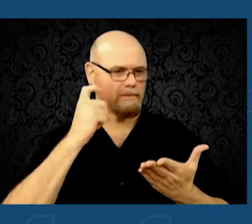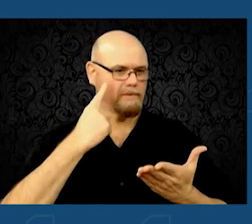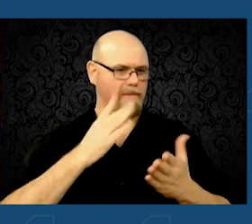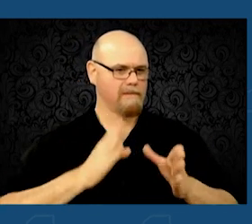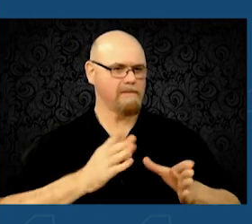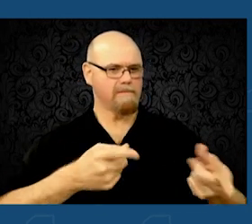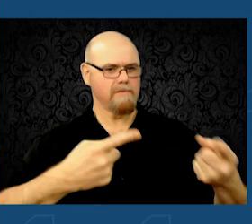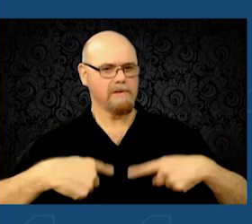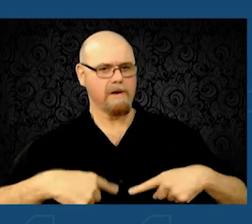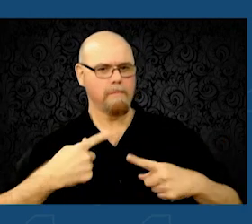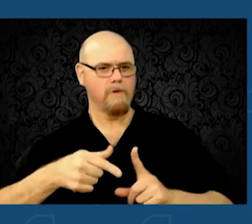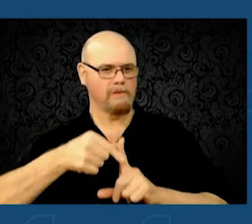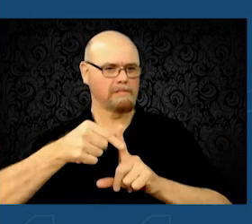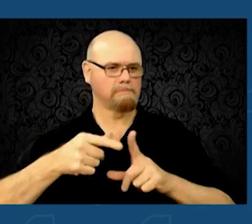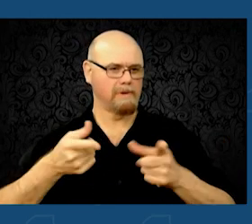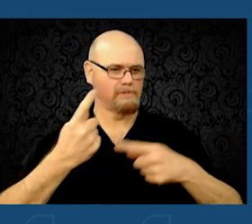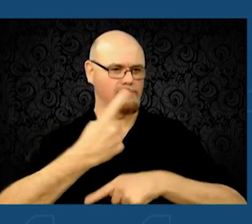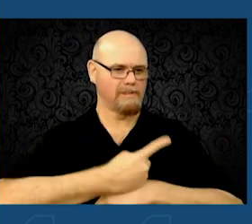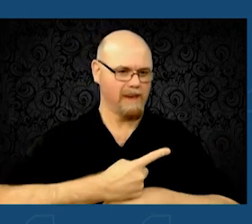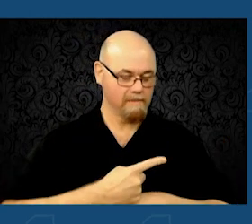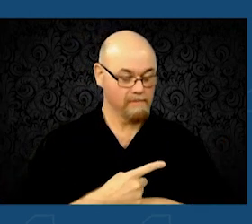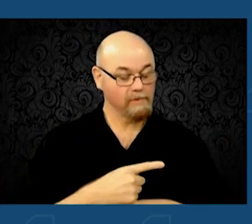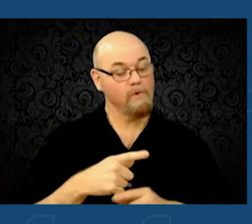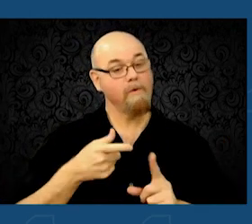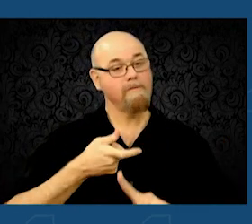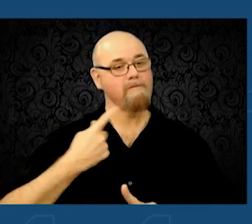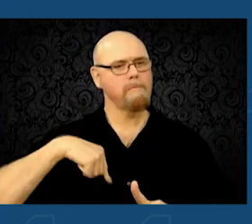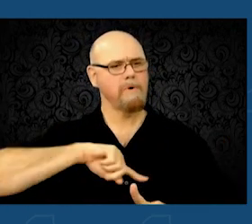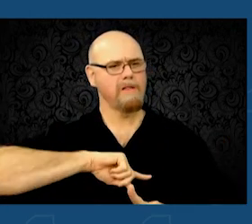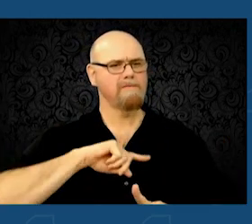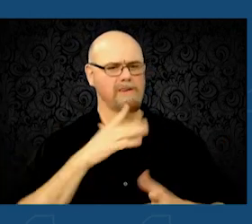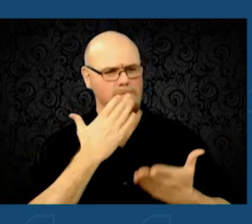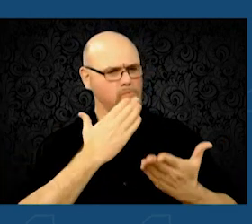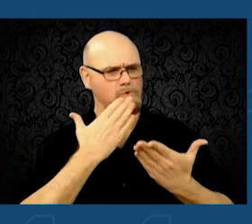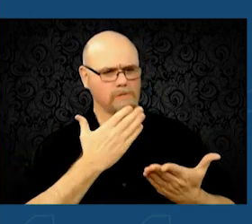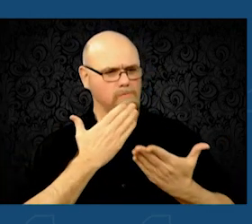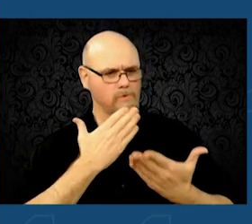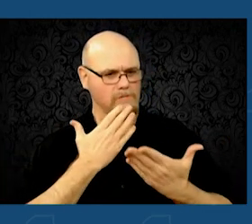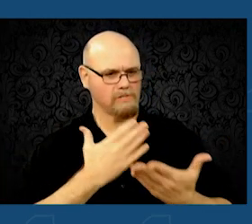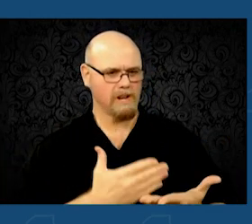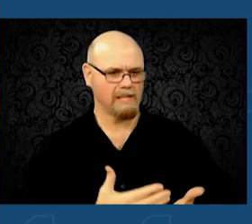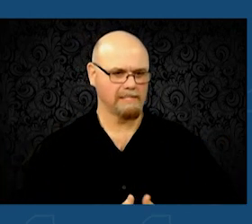day. From all of us, thank you. Muchas gracias.